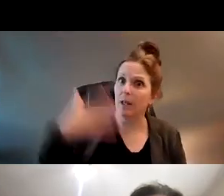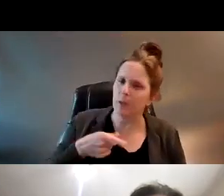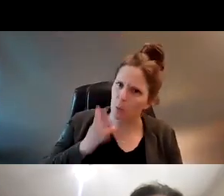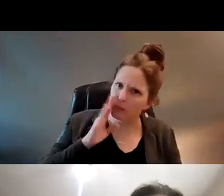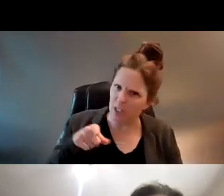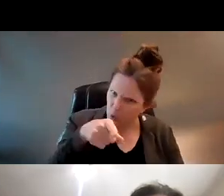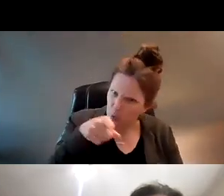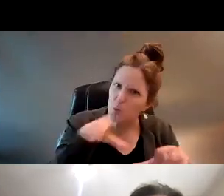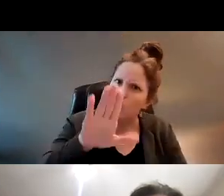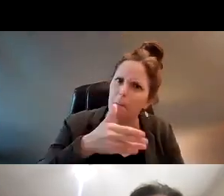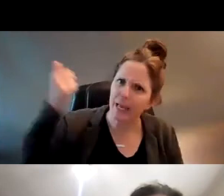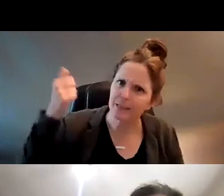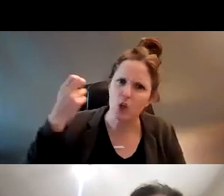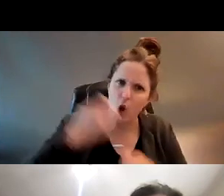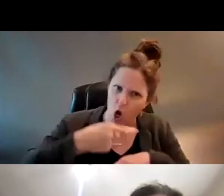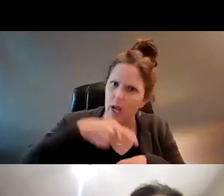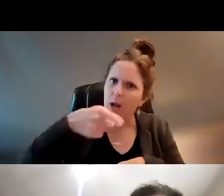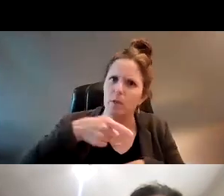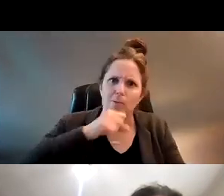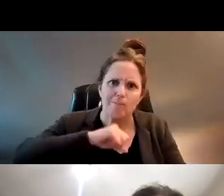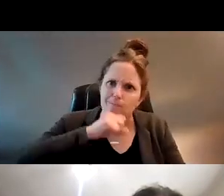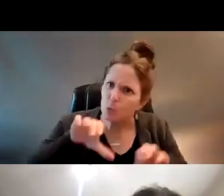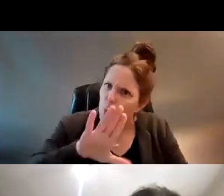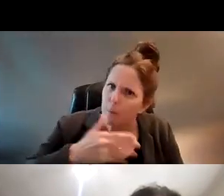These are really hard times and you're doing the best you can.